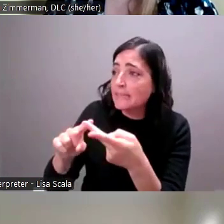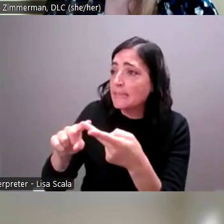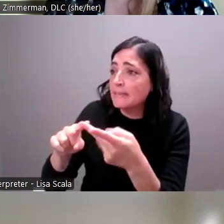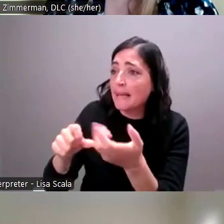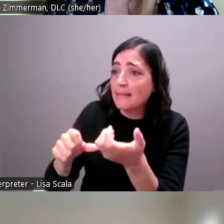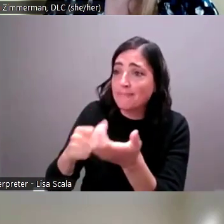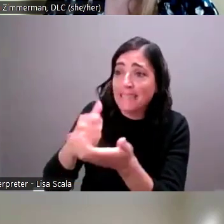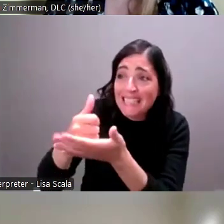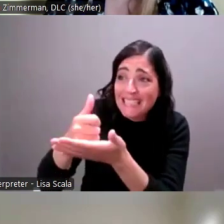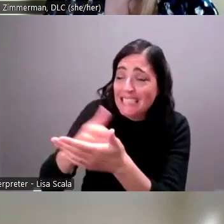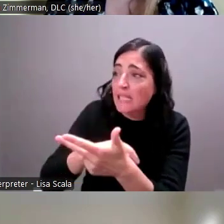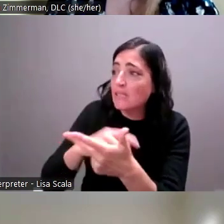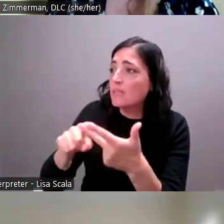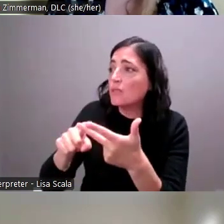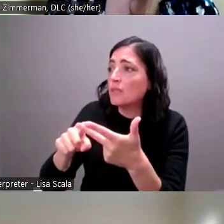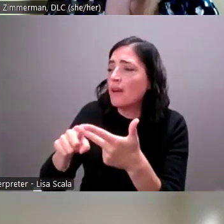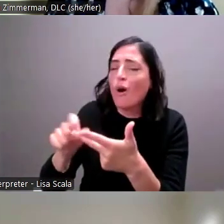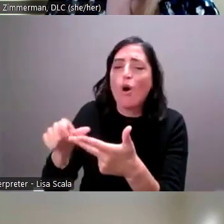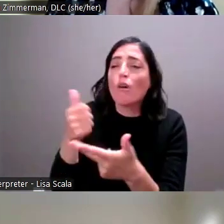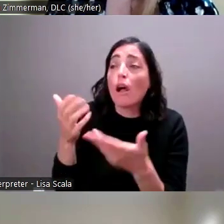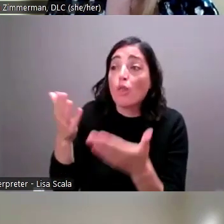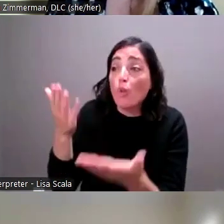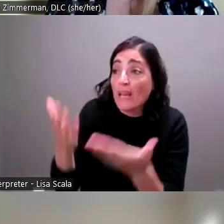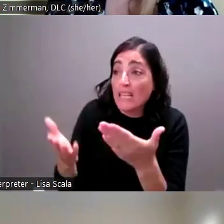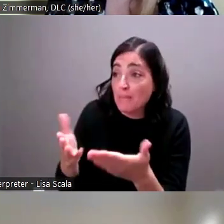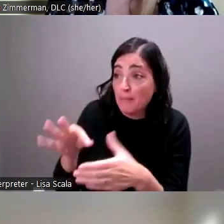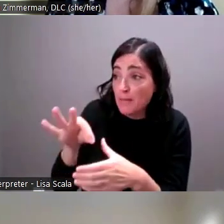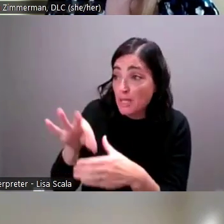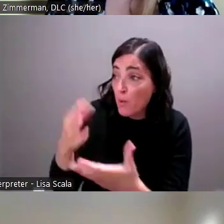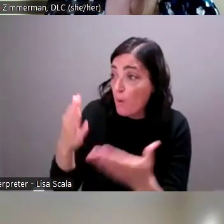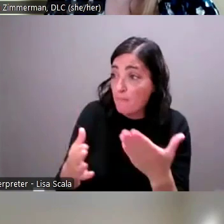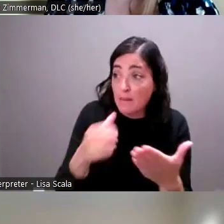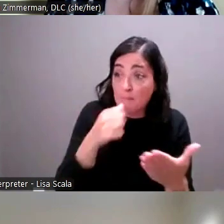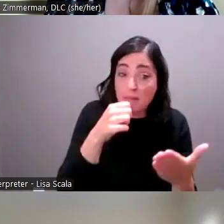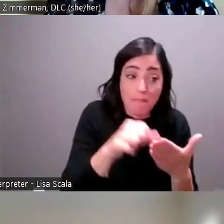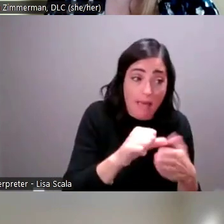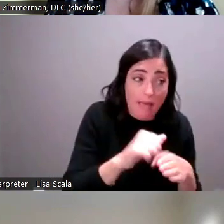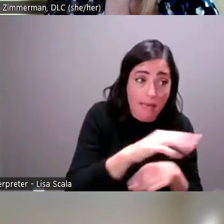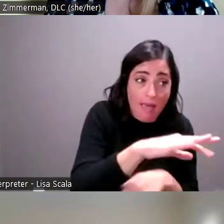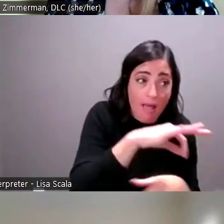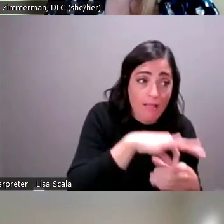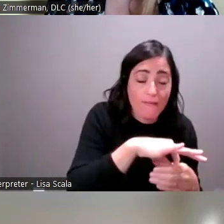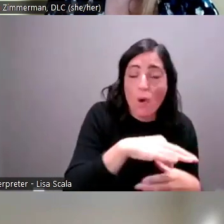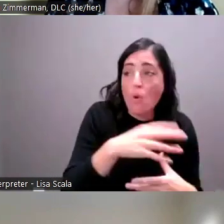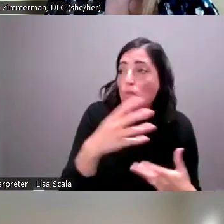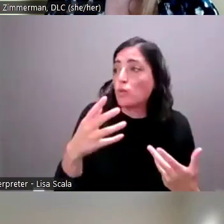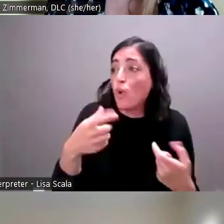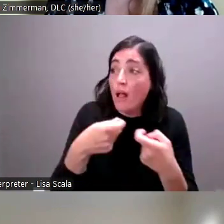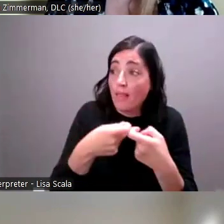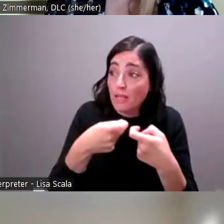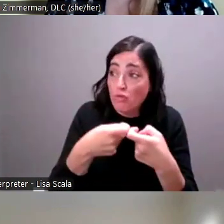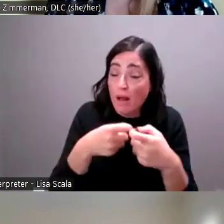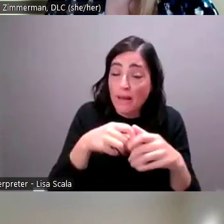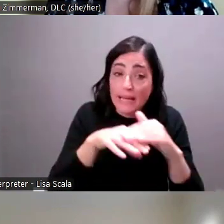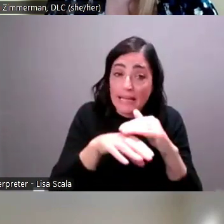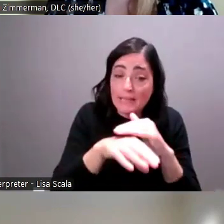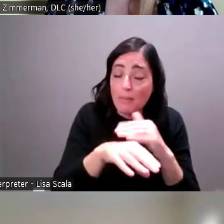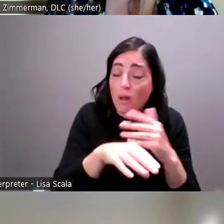assistance, or different ways to vote, such as voting by mail, an electronic